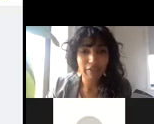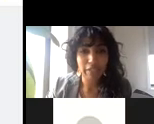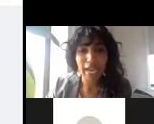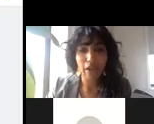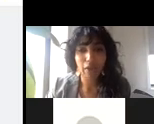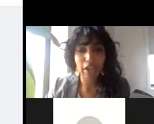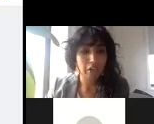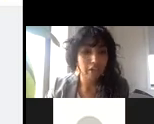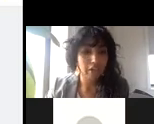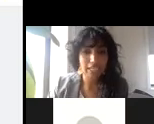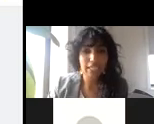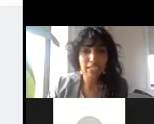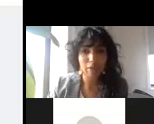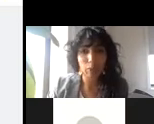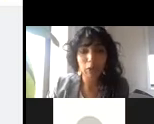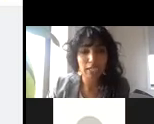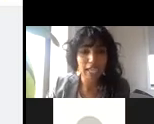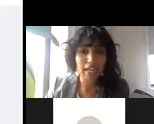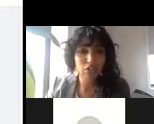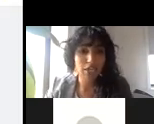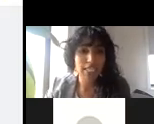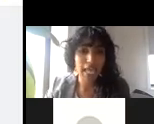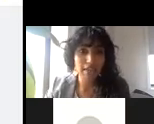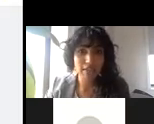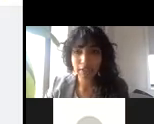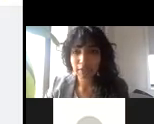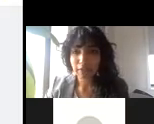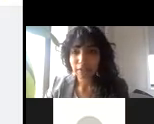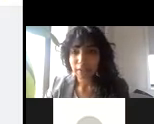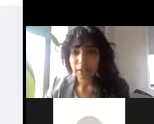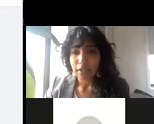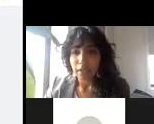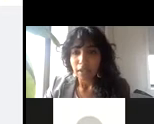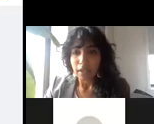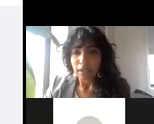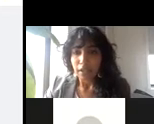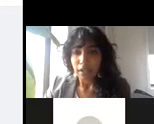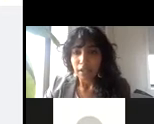you and fill it out at your convenience. We'll post it again towards the end.